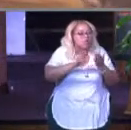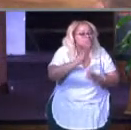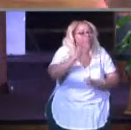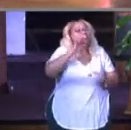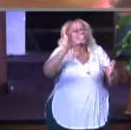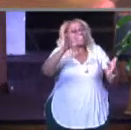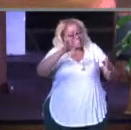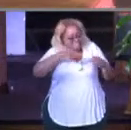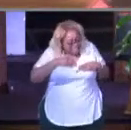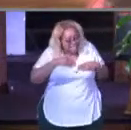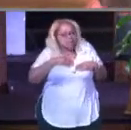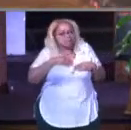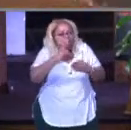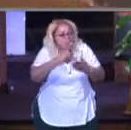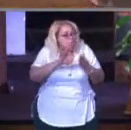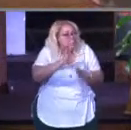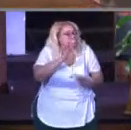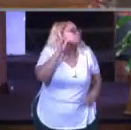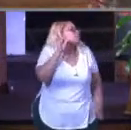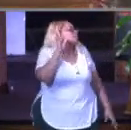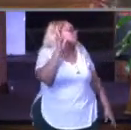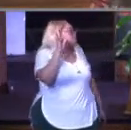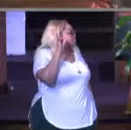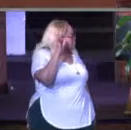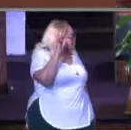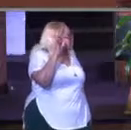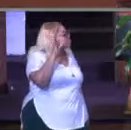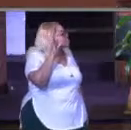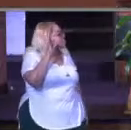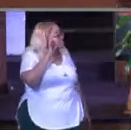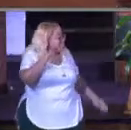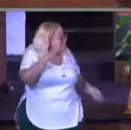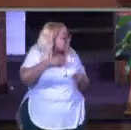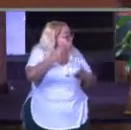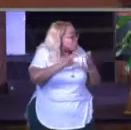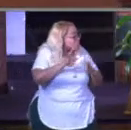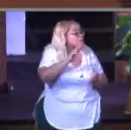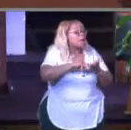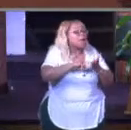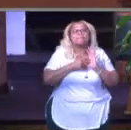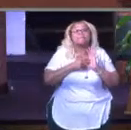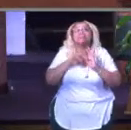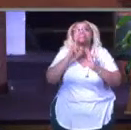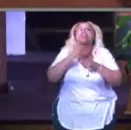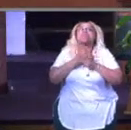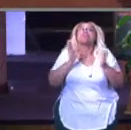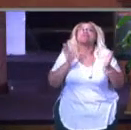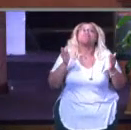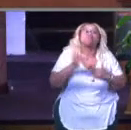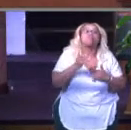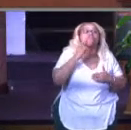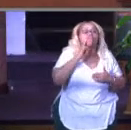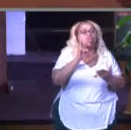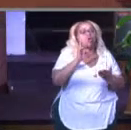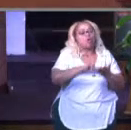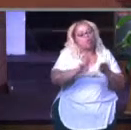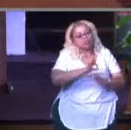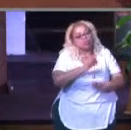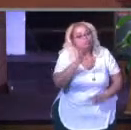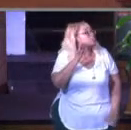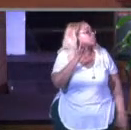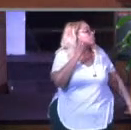Spirit. Accept the Holy Spirit. To accept the Holy Spirit means that you make room for the Holy Spirit.